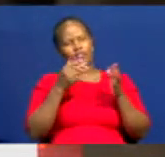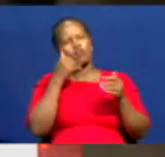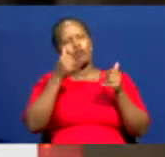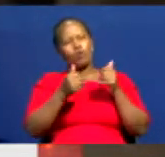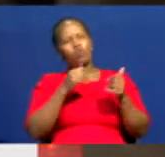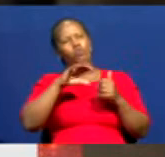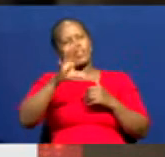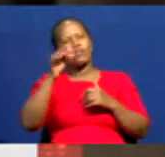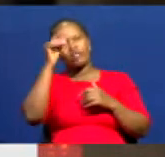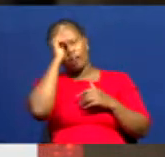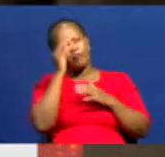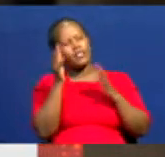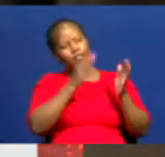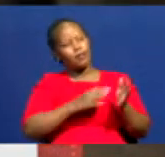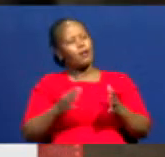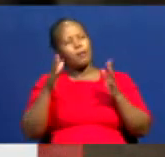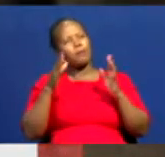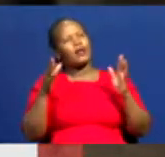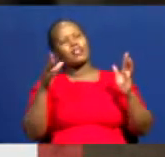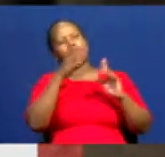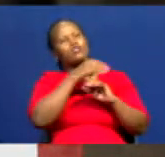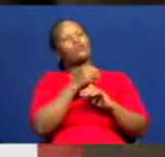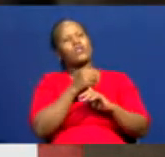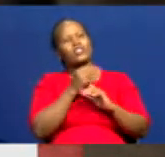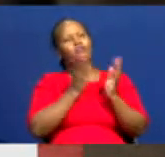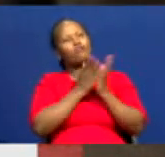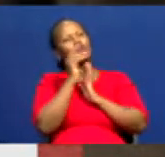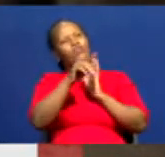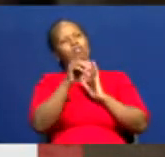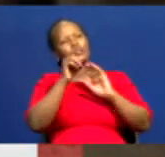sent to achieve through this Turkana